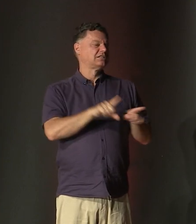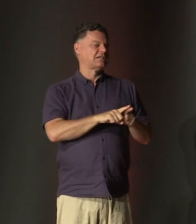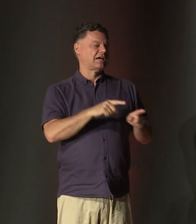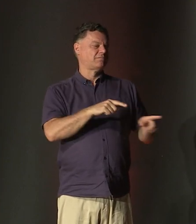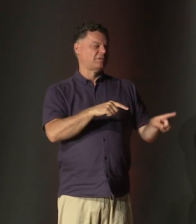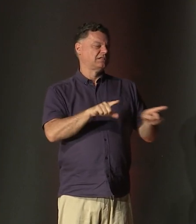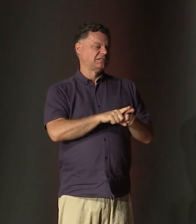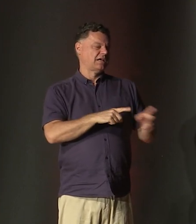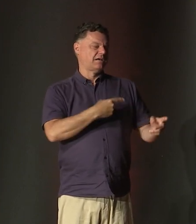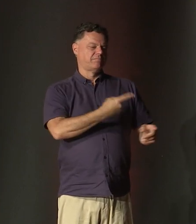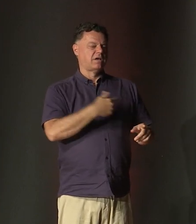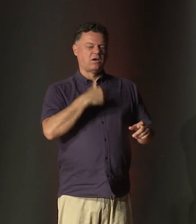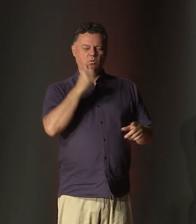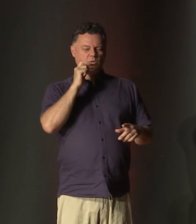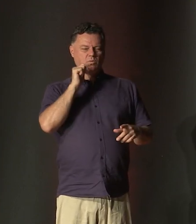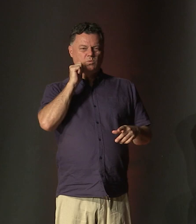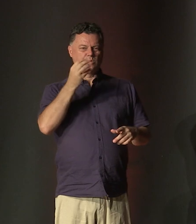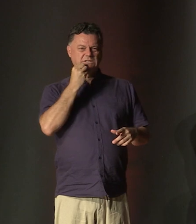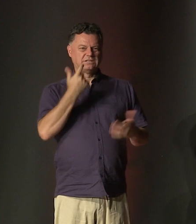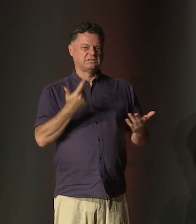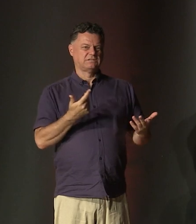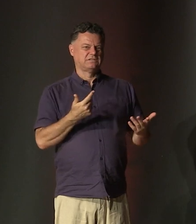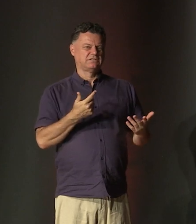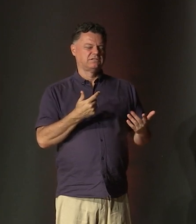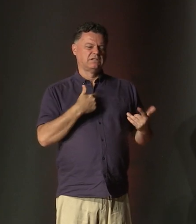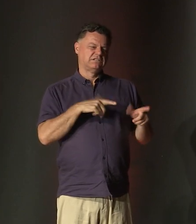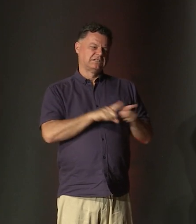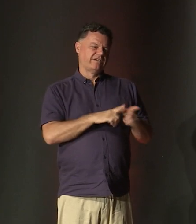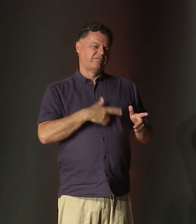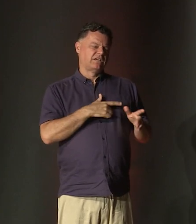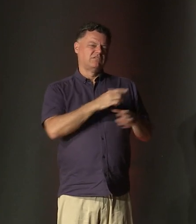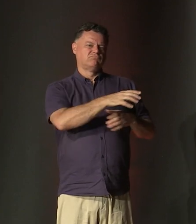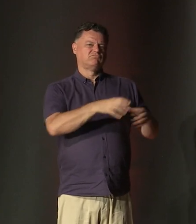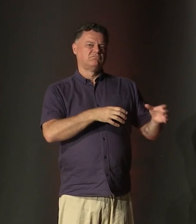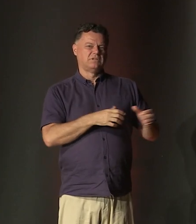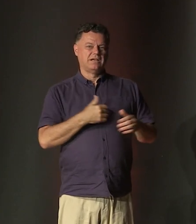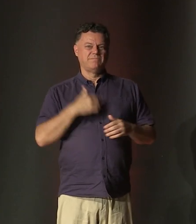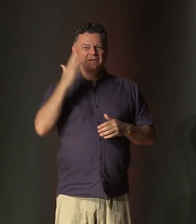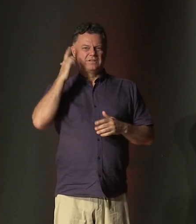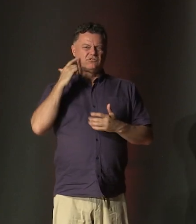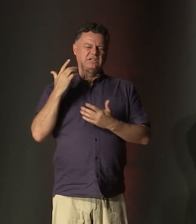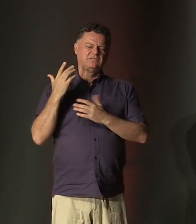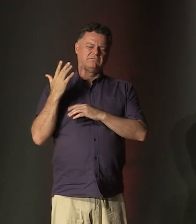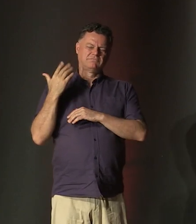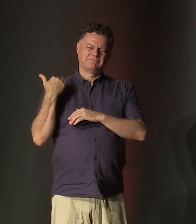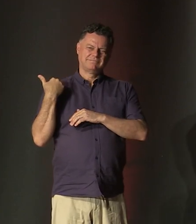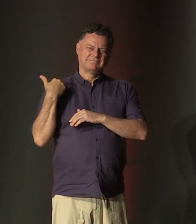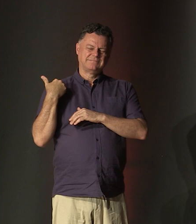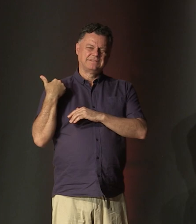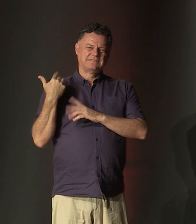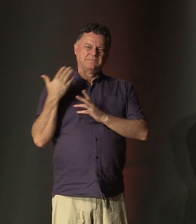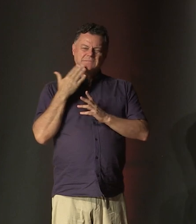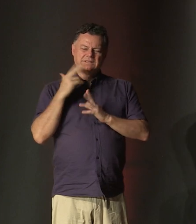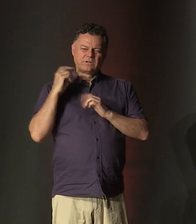My mother was trying to offer me compassion, but I wasn't letting it in. A lot of